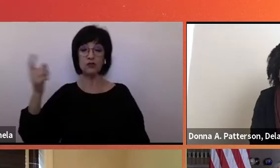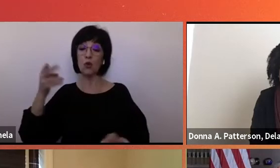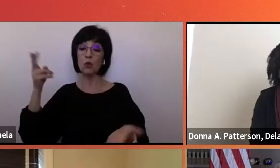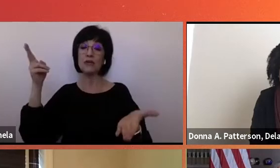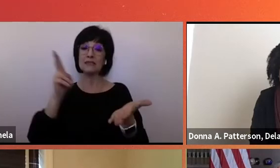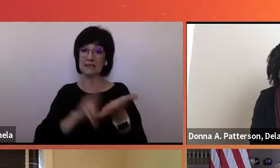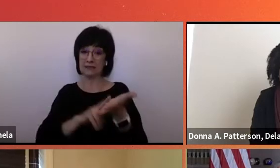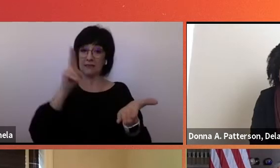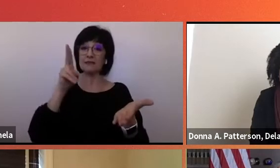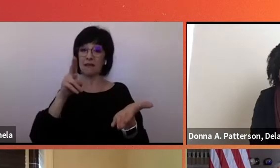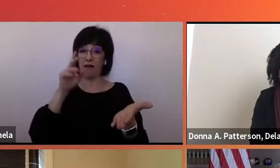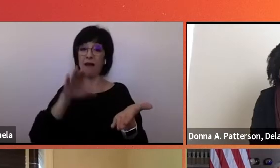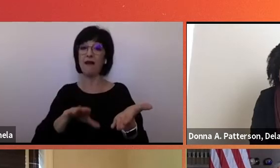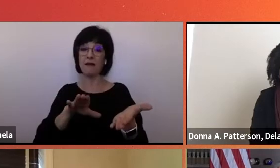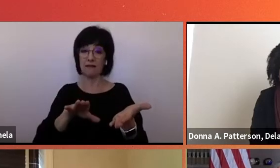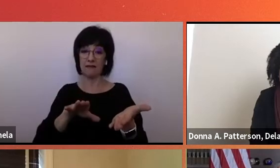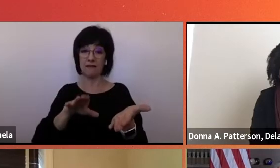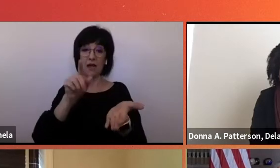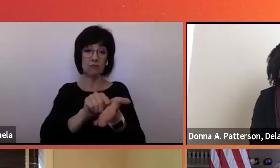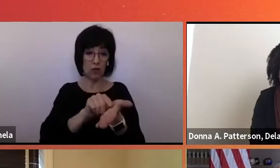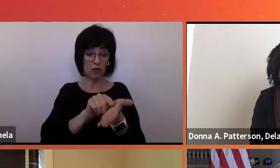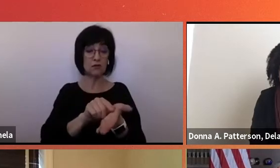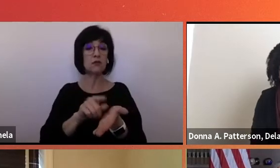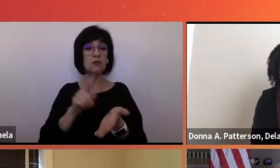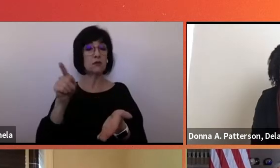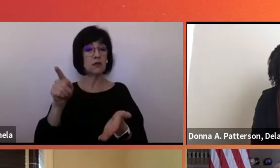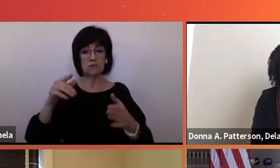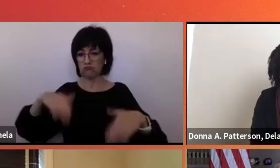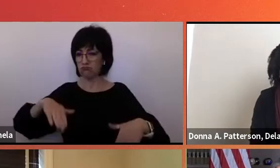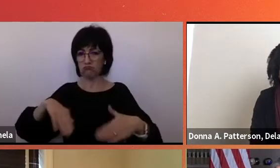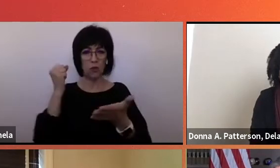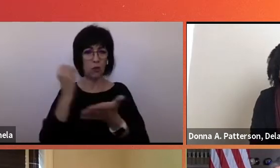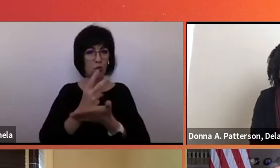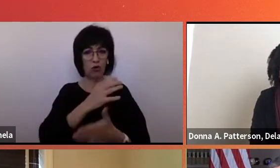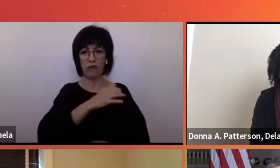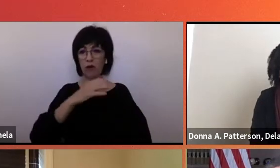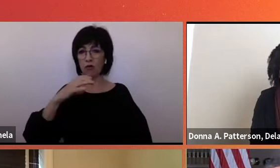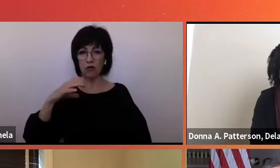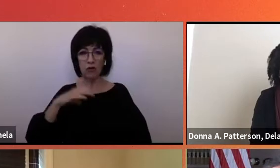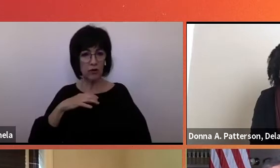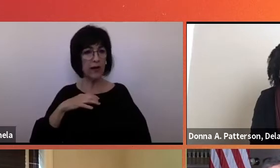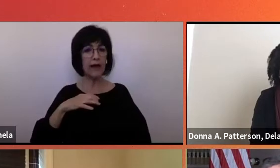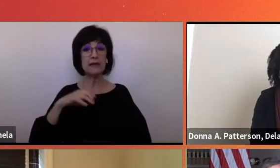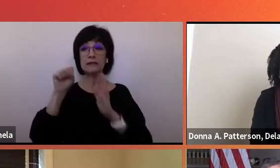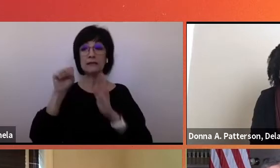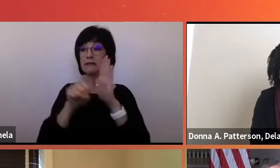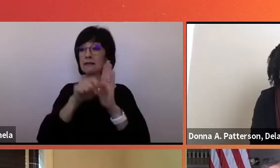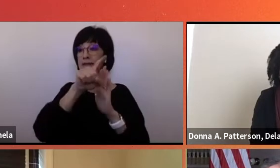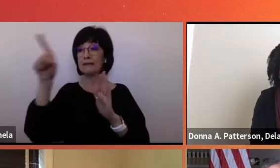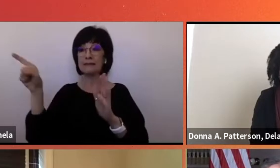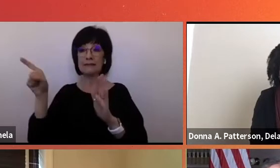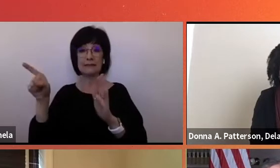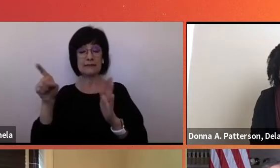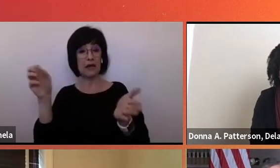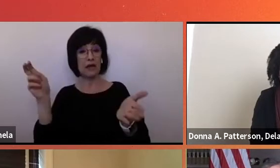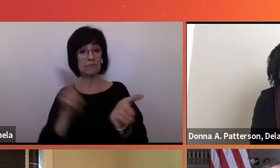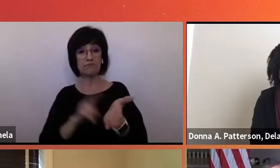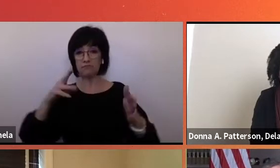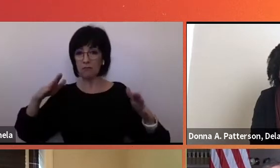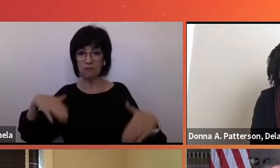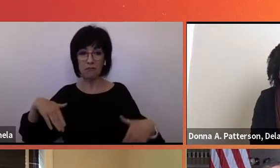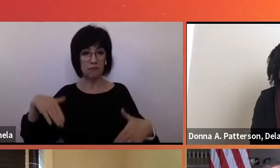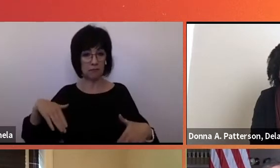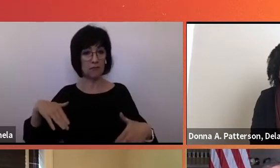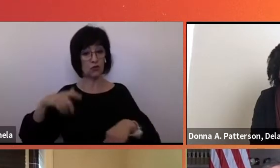order. Wasn't approved by Congress, wasn't ratified by the states. And basically, when the time came,